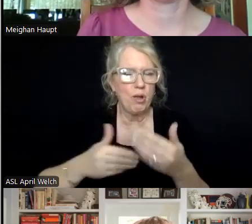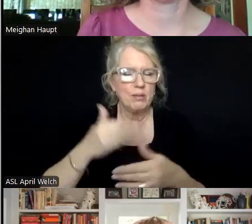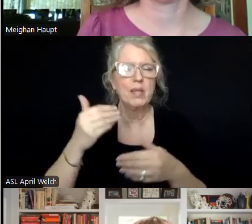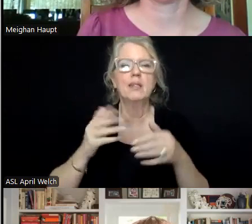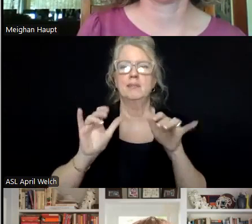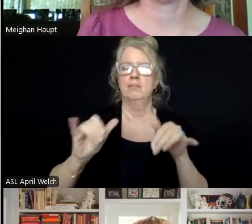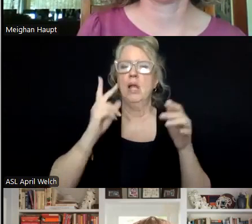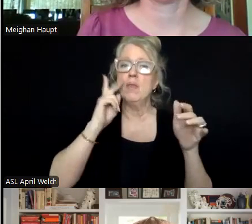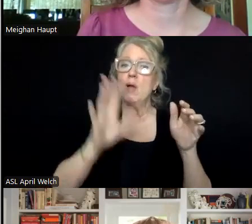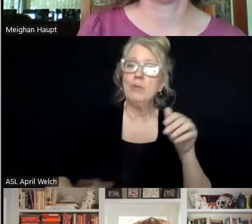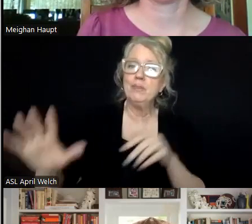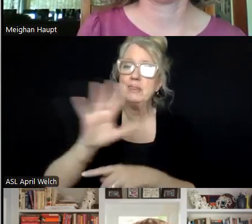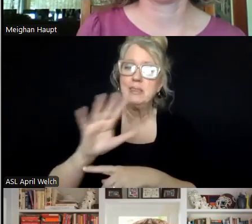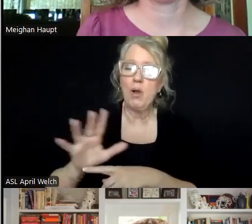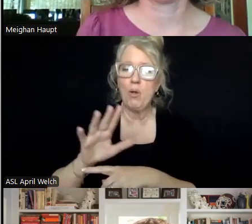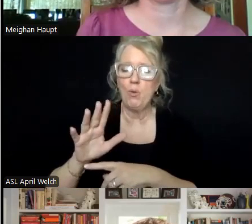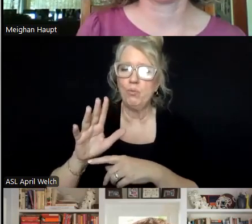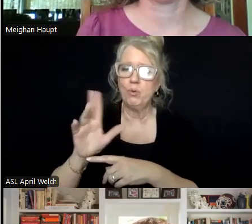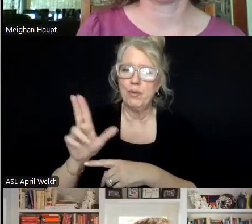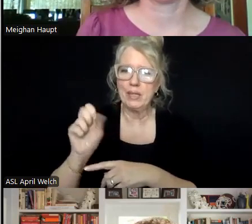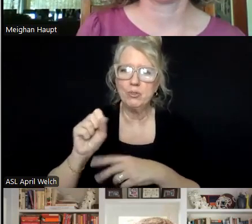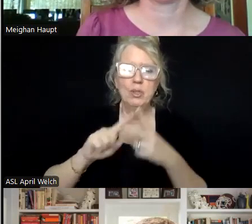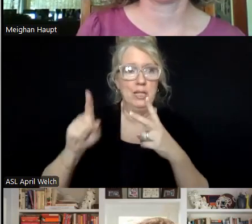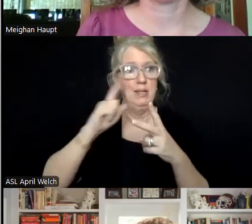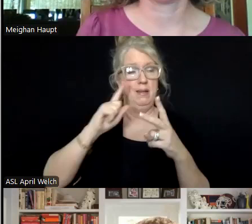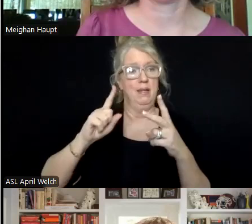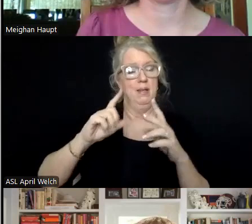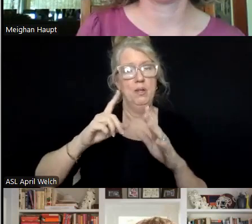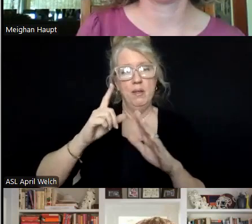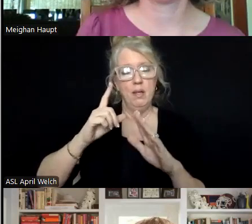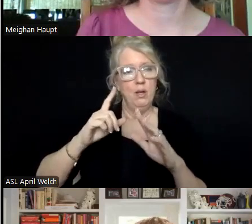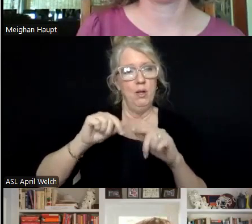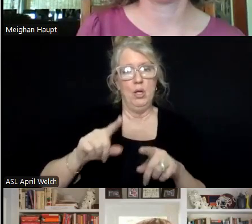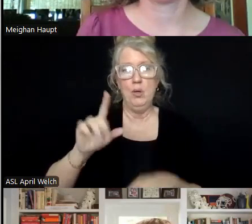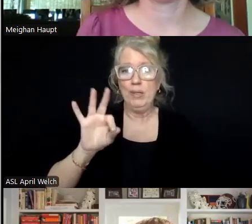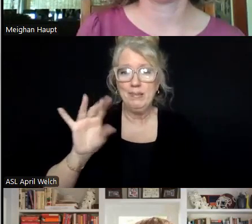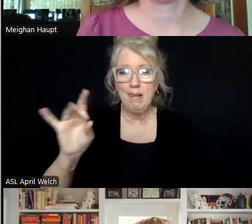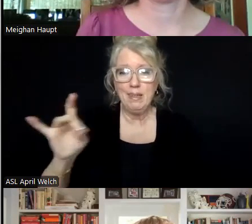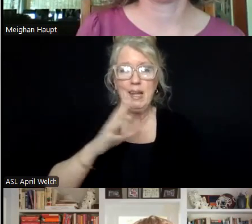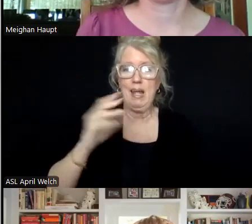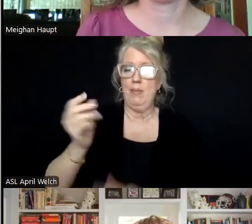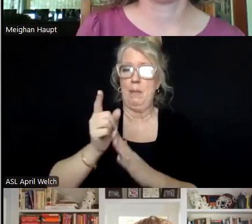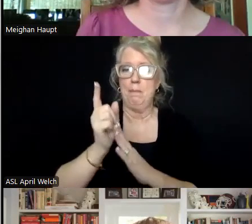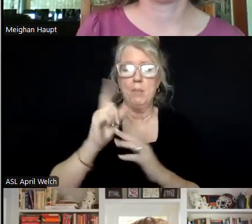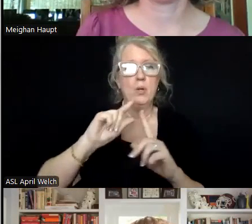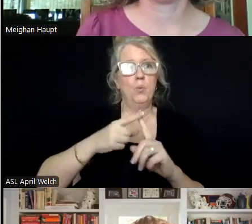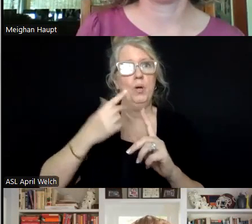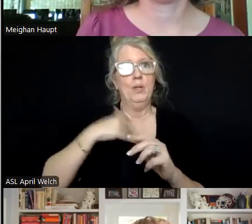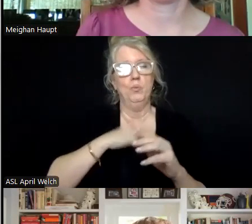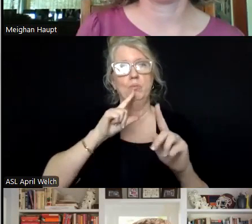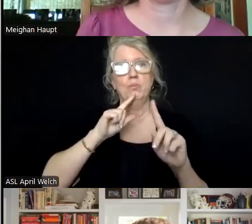all across the country is that moment in time, and as everyone knows with 988, that moment in time when we